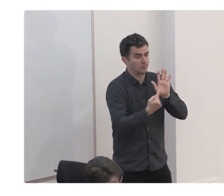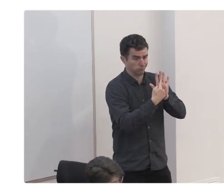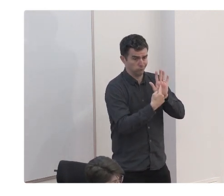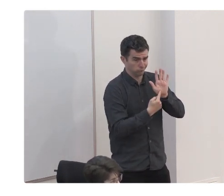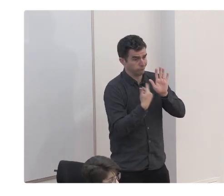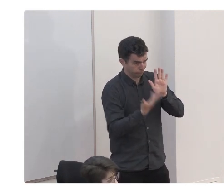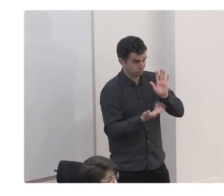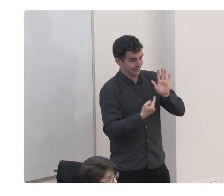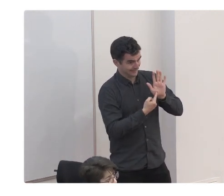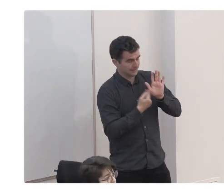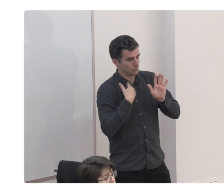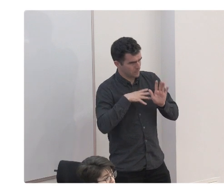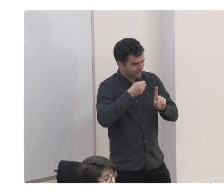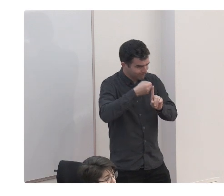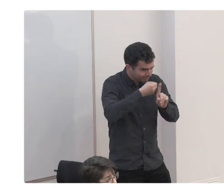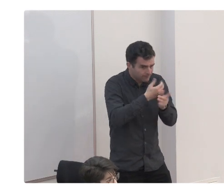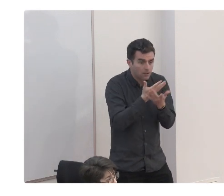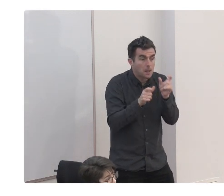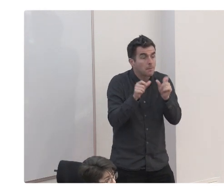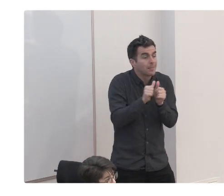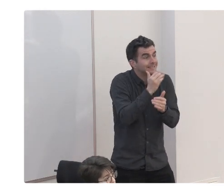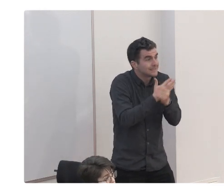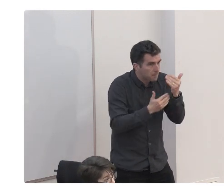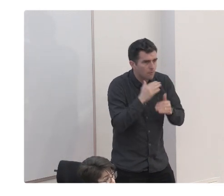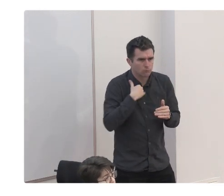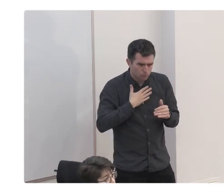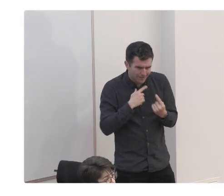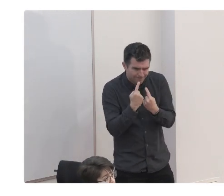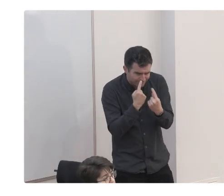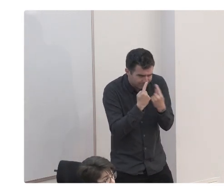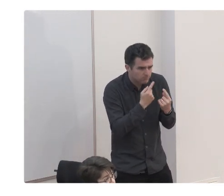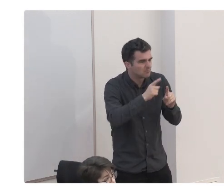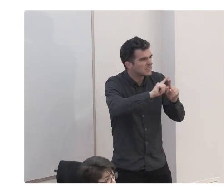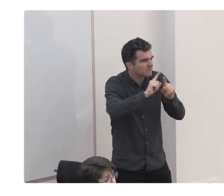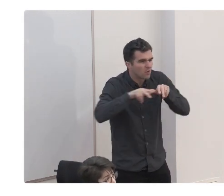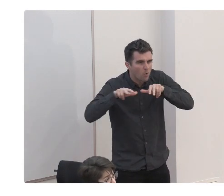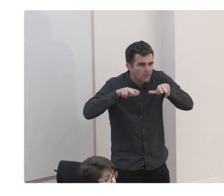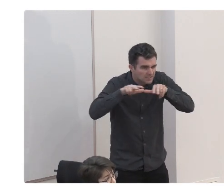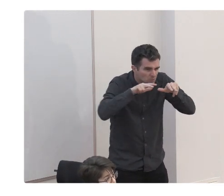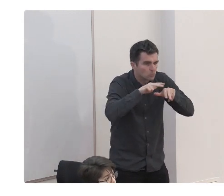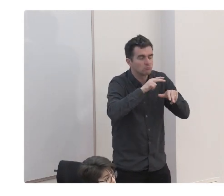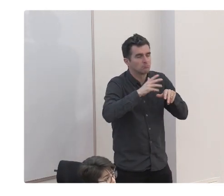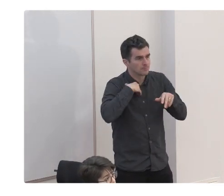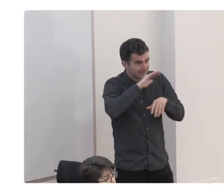organizations, and we try to promote and protect the rights of people with disability based on that reports aligned with the